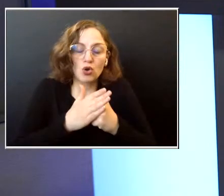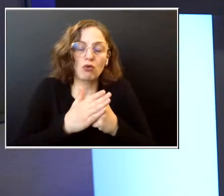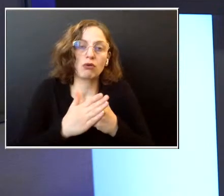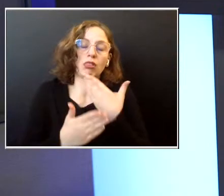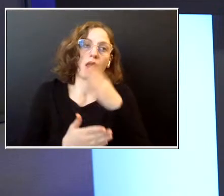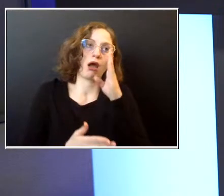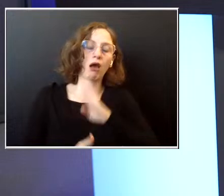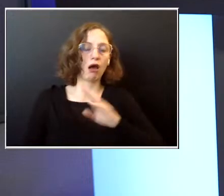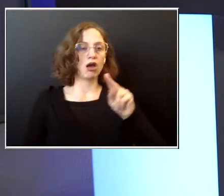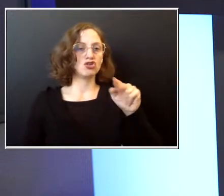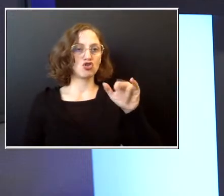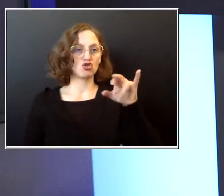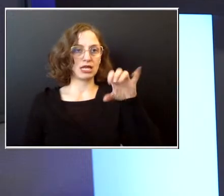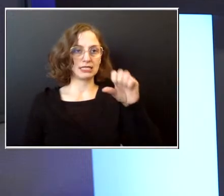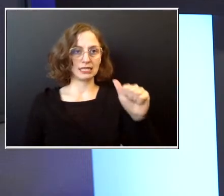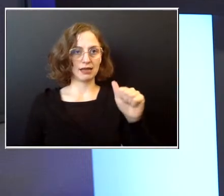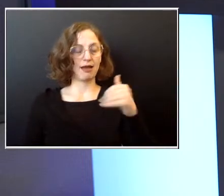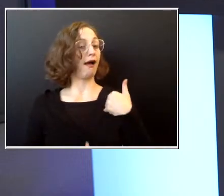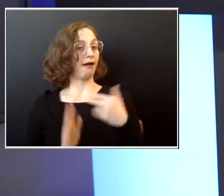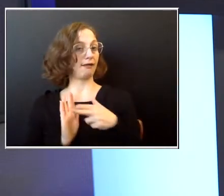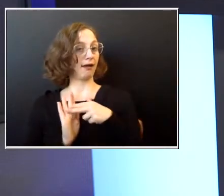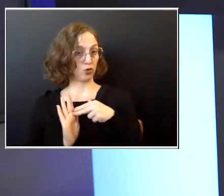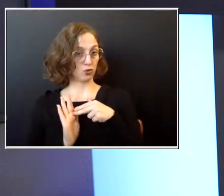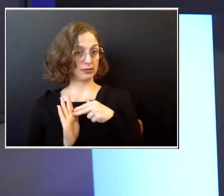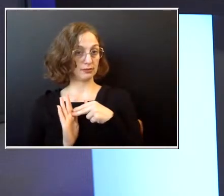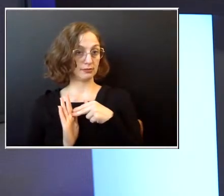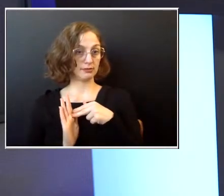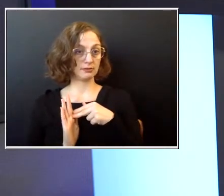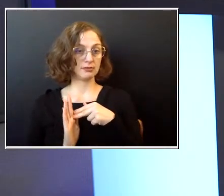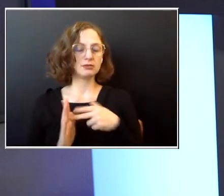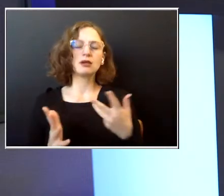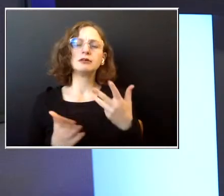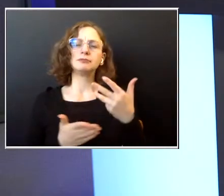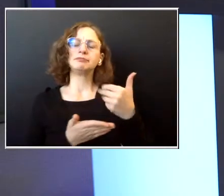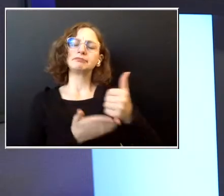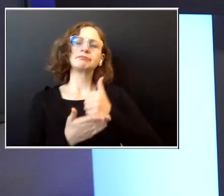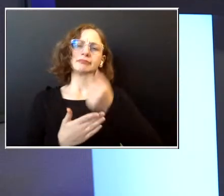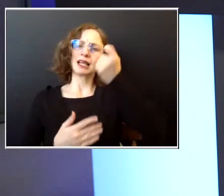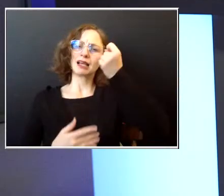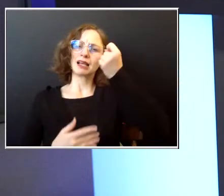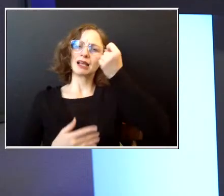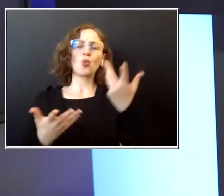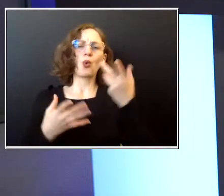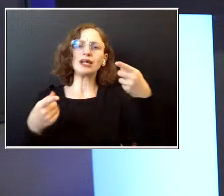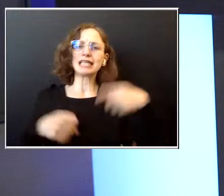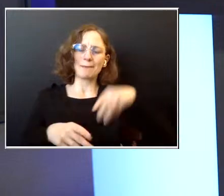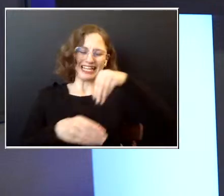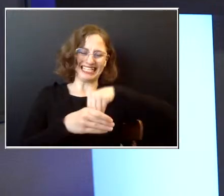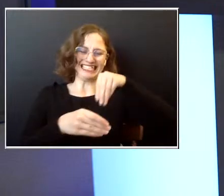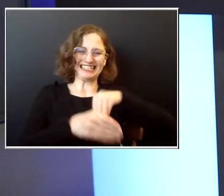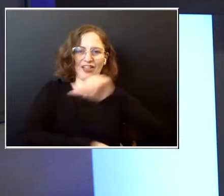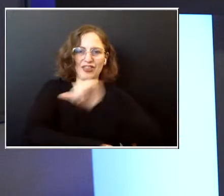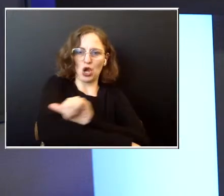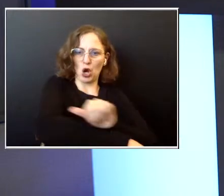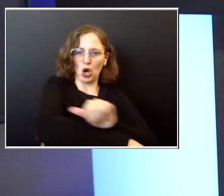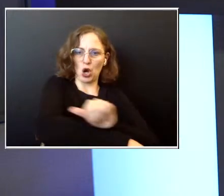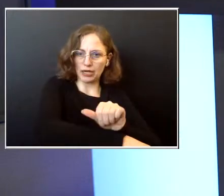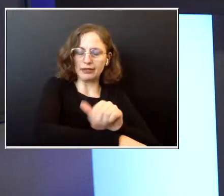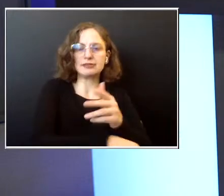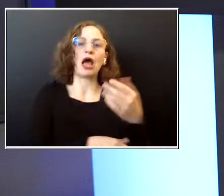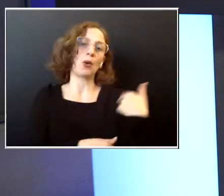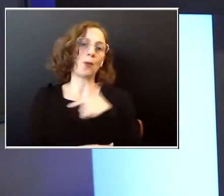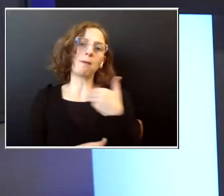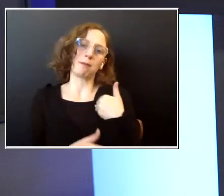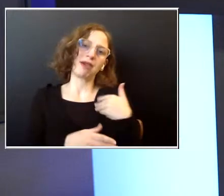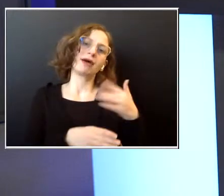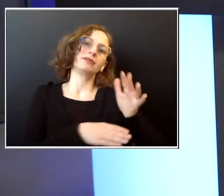help us understand what's happening in the brain's arteries when someone has Moya Moya, and we have some video and some images we want